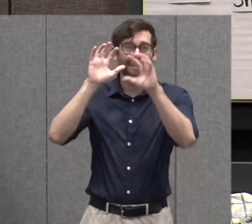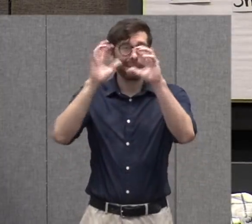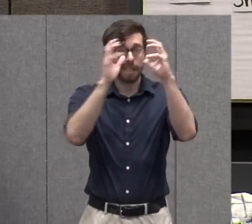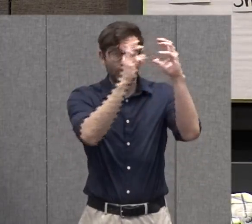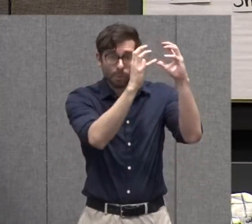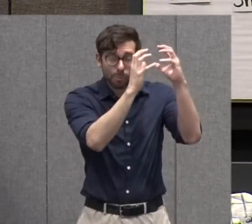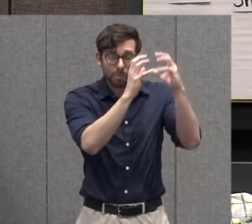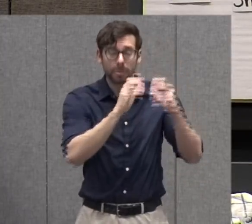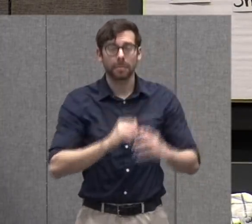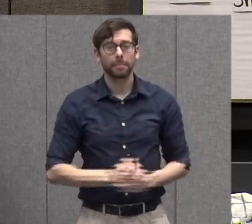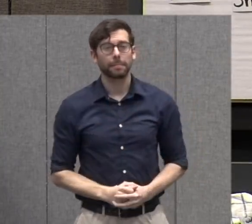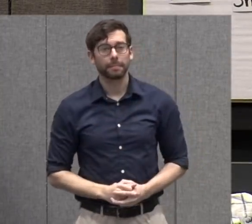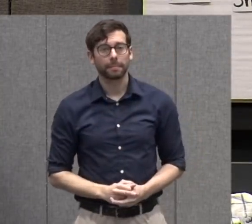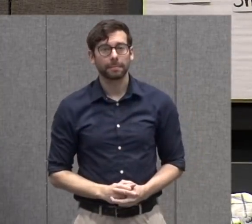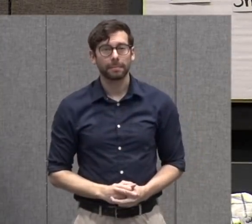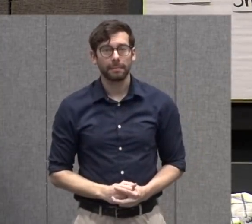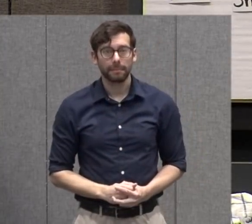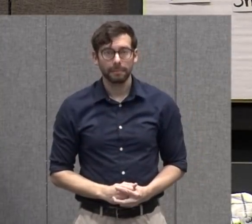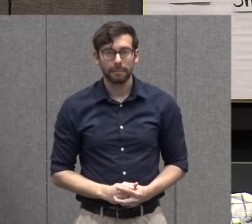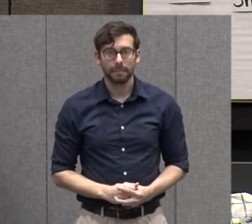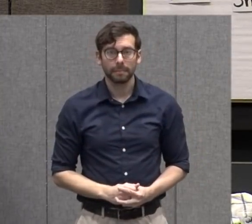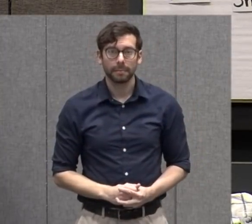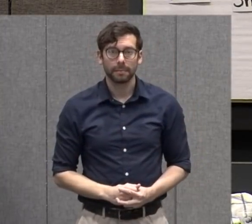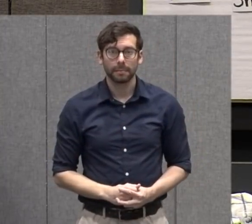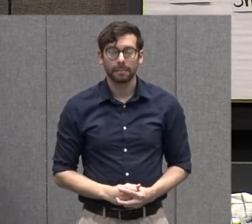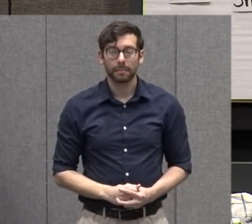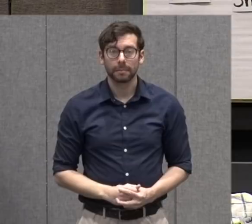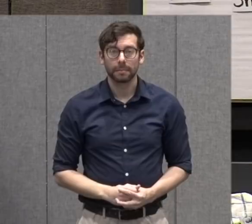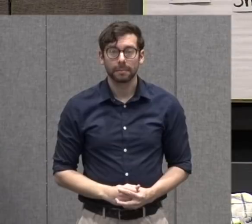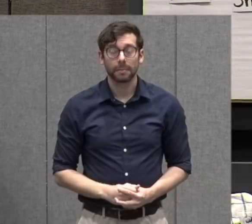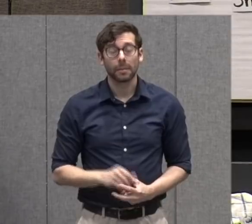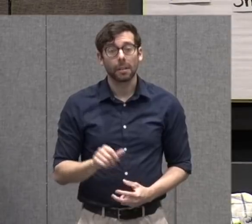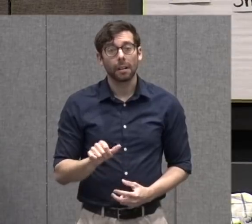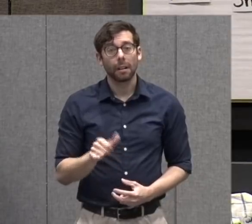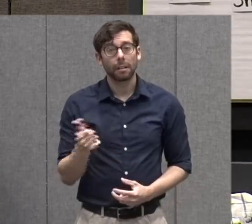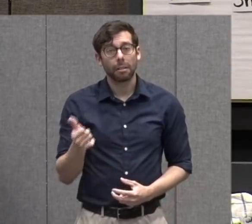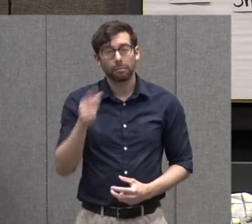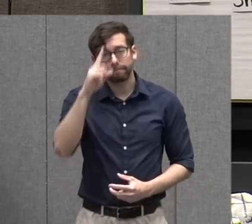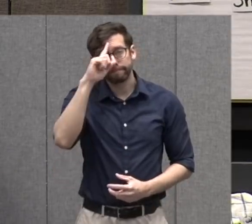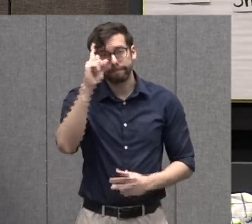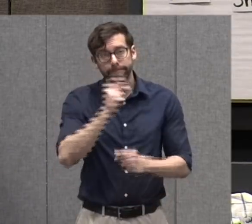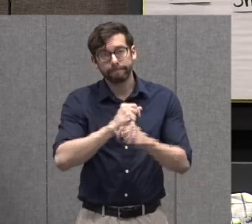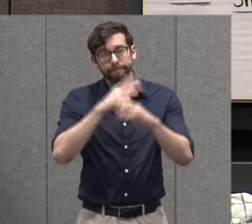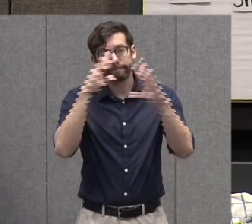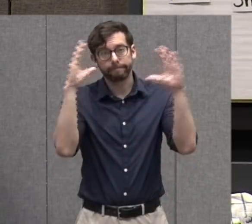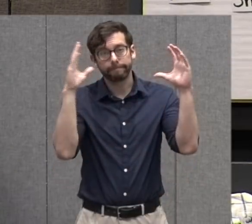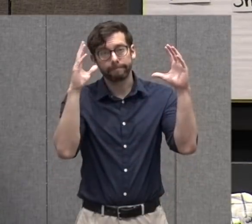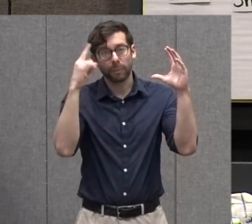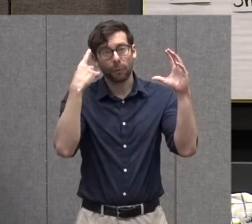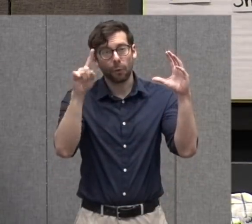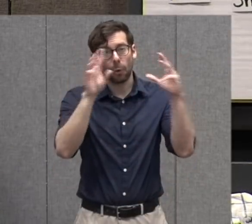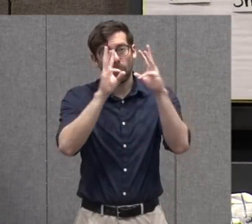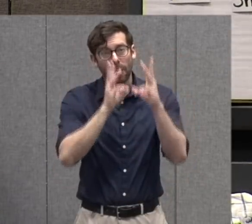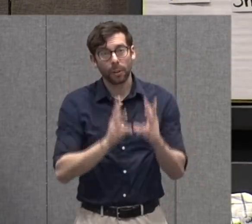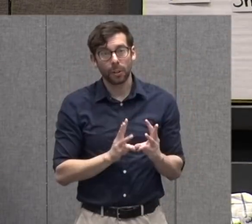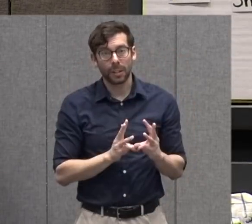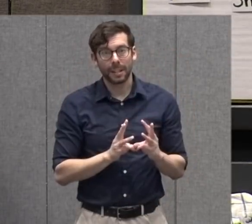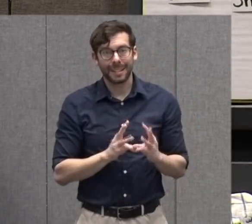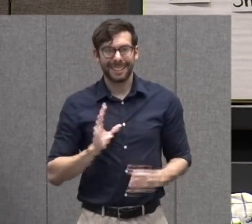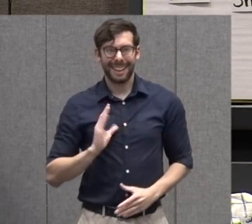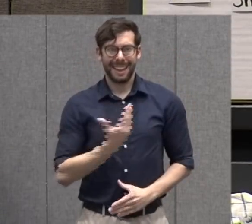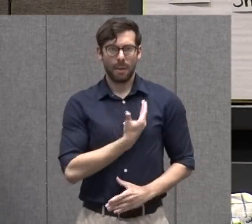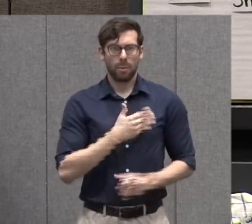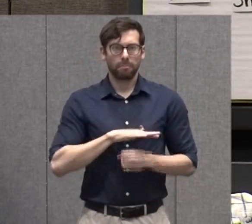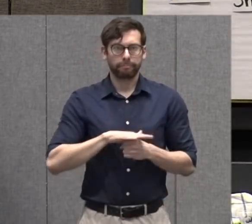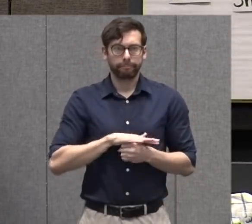Another thing that we can think about when we talk about weather is where we live. So the weather is different where